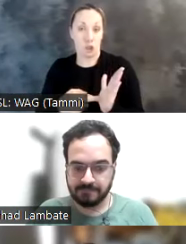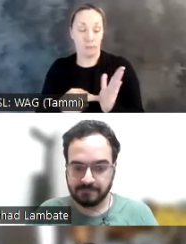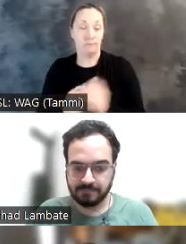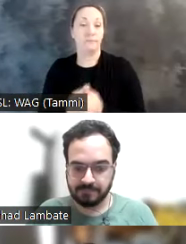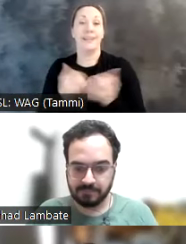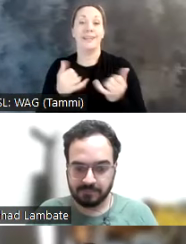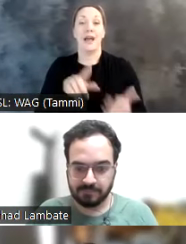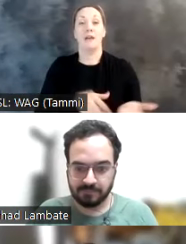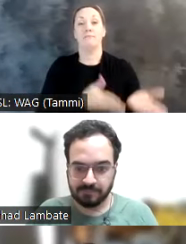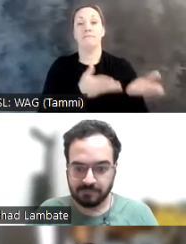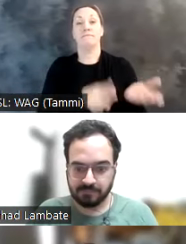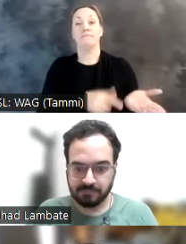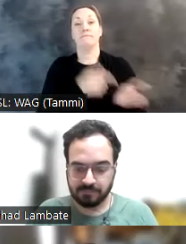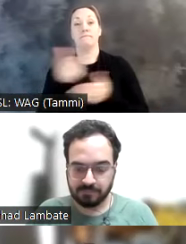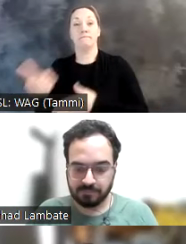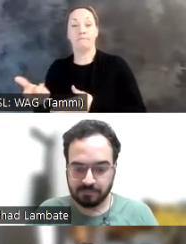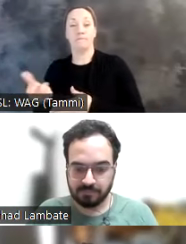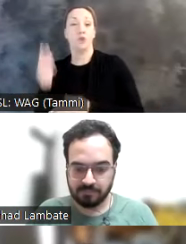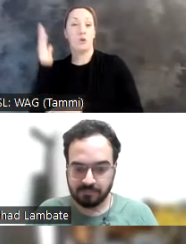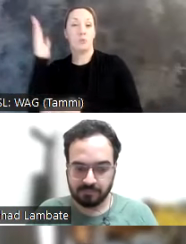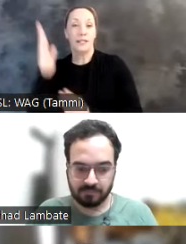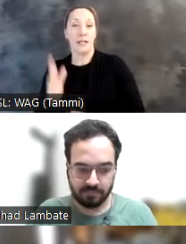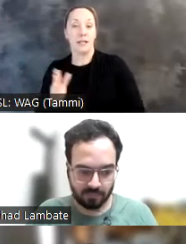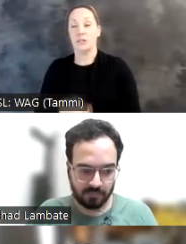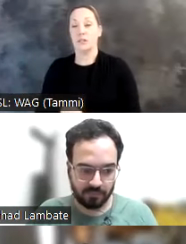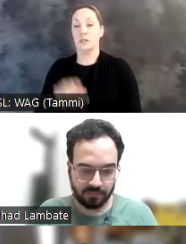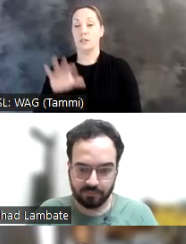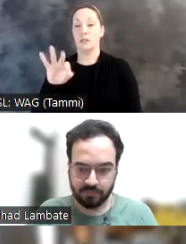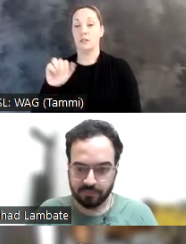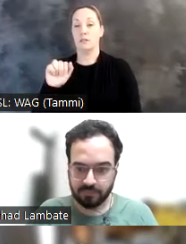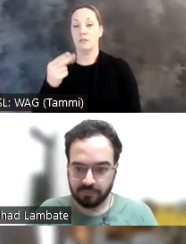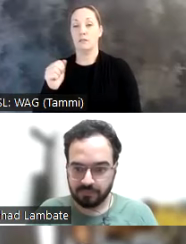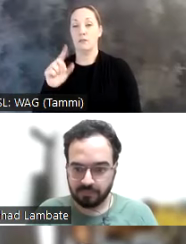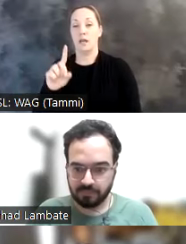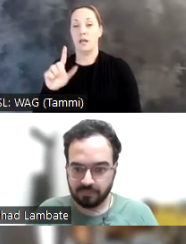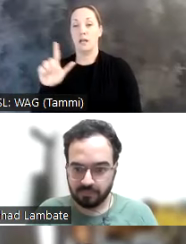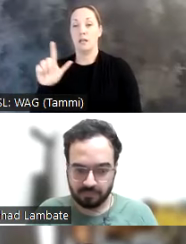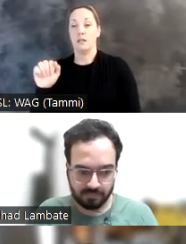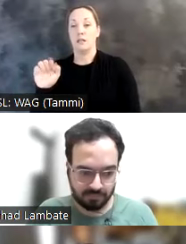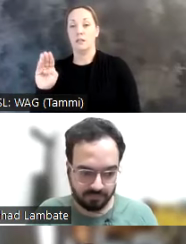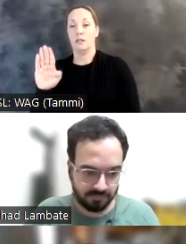turn today's program over to our presenter, Fahad Lambate.